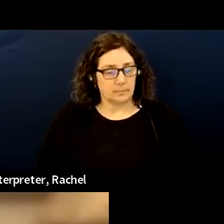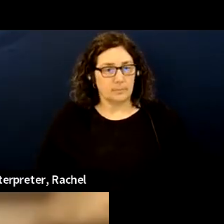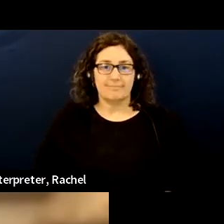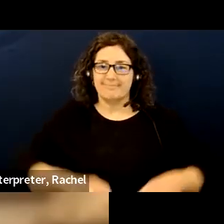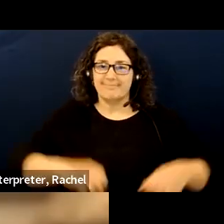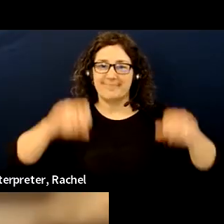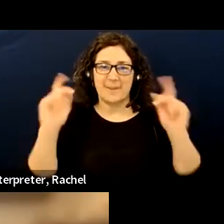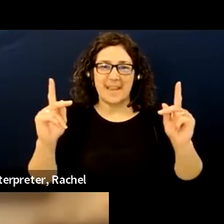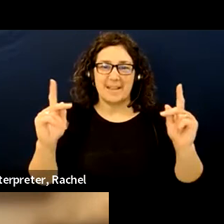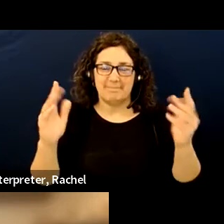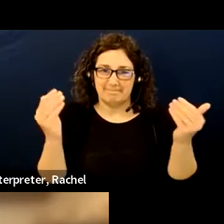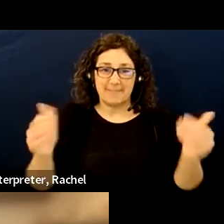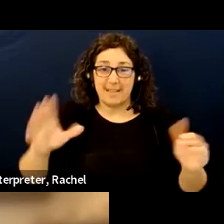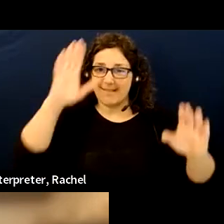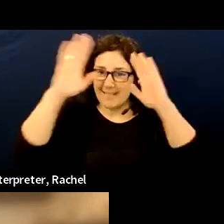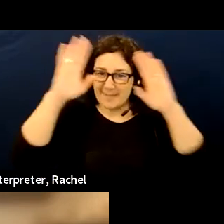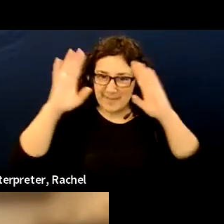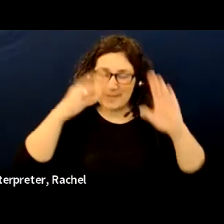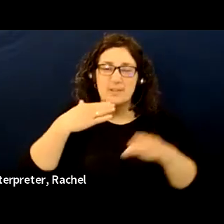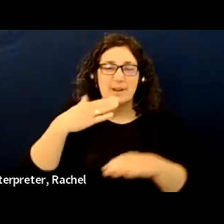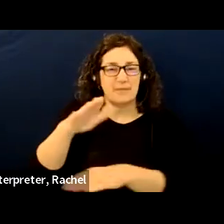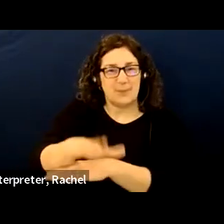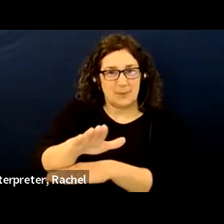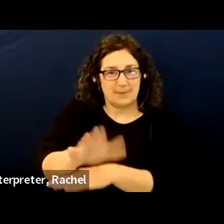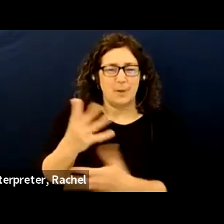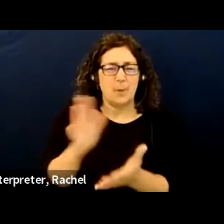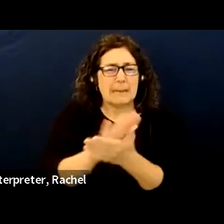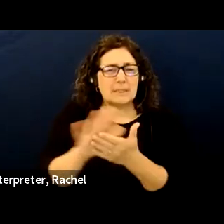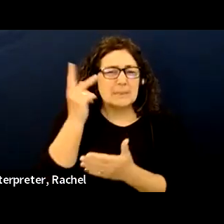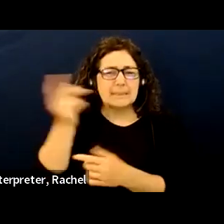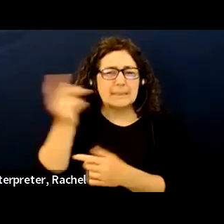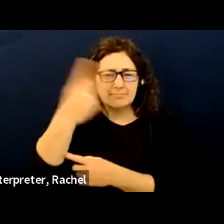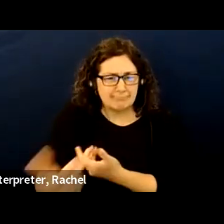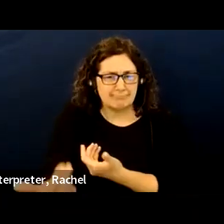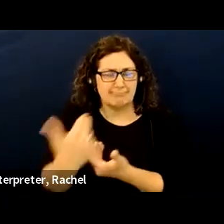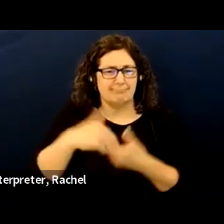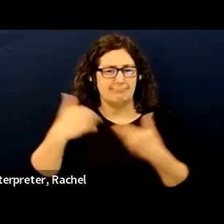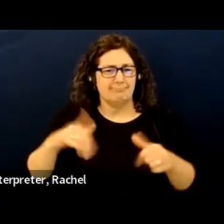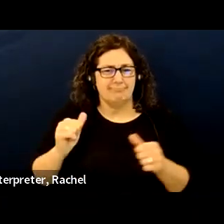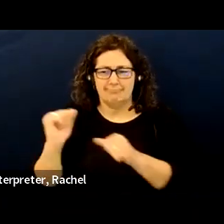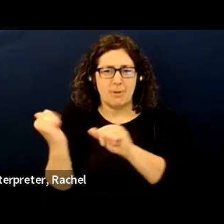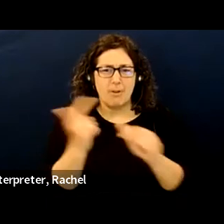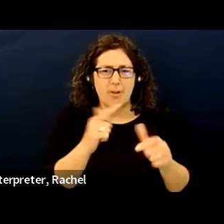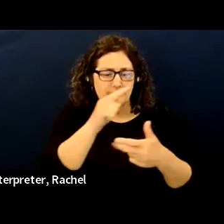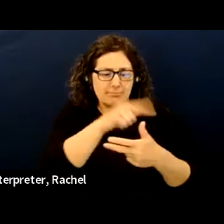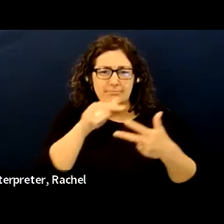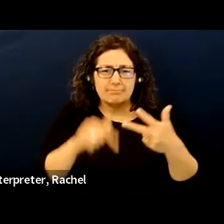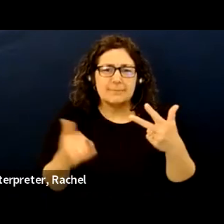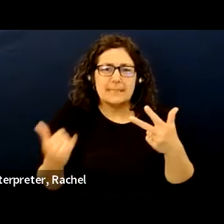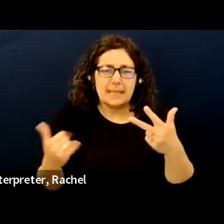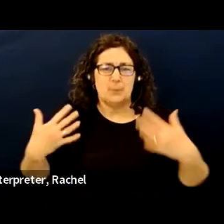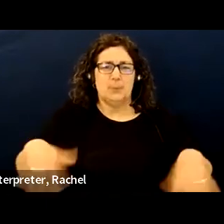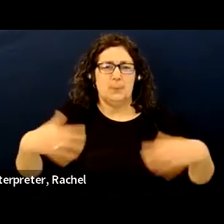Okay. Hi, everyone. Good afternoon. So nice to see so many of you attending all the different sessions that we've had today. So because